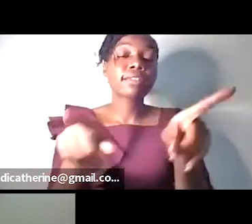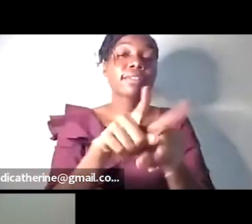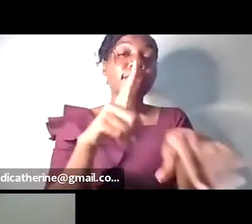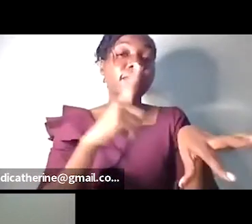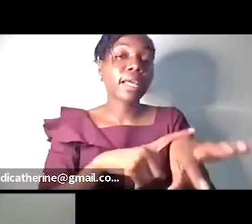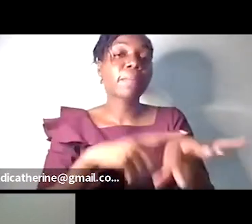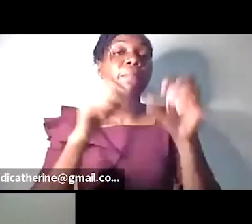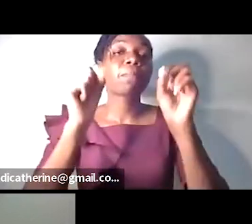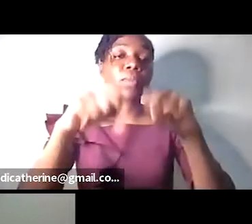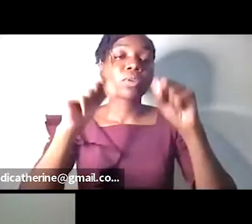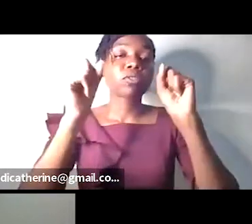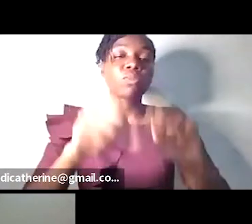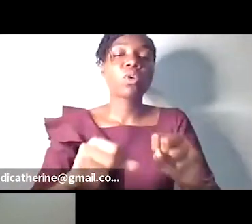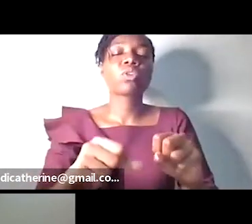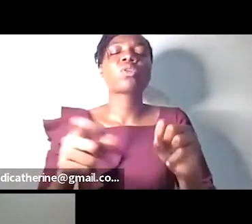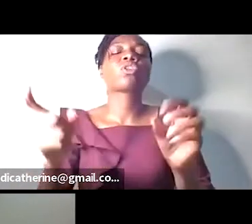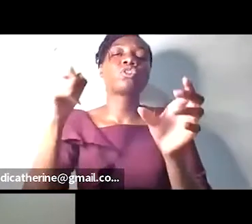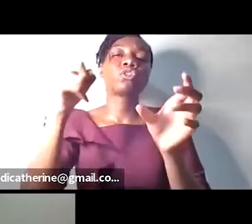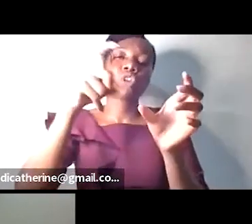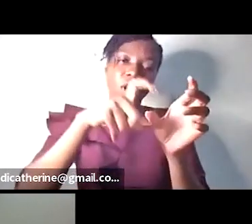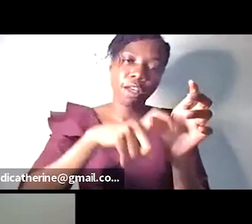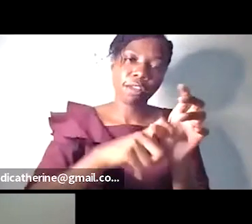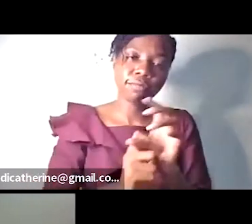attending there's